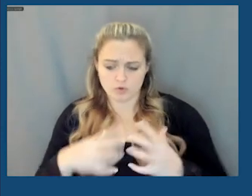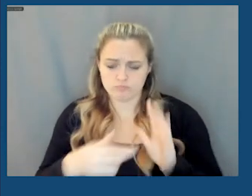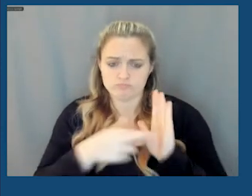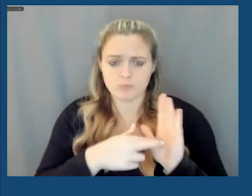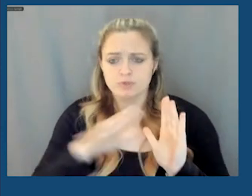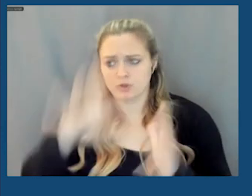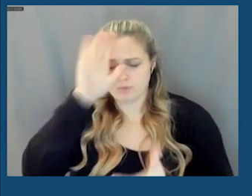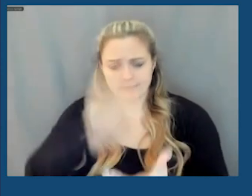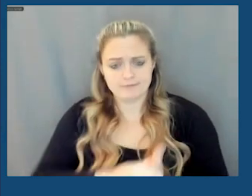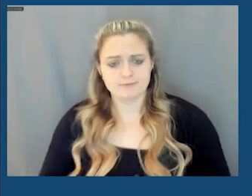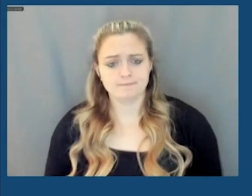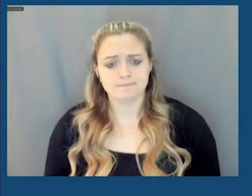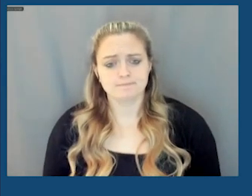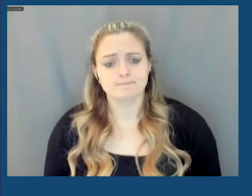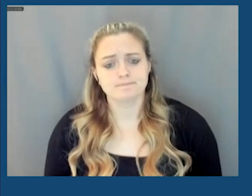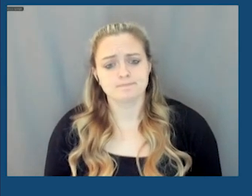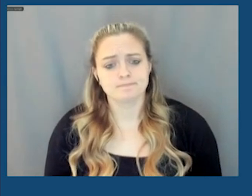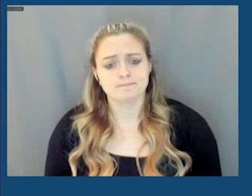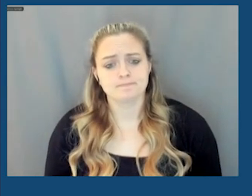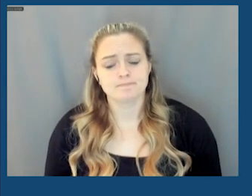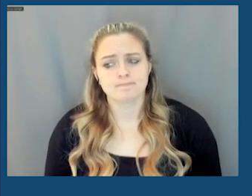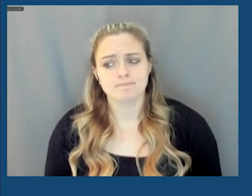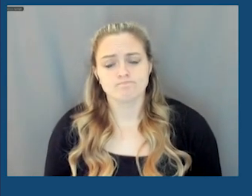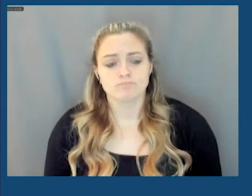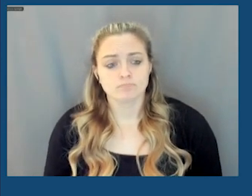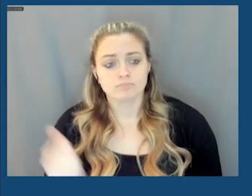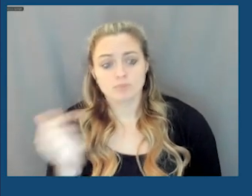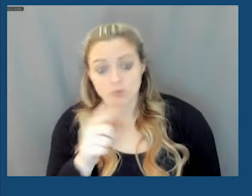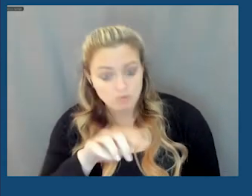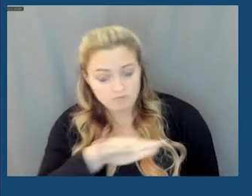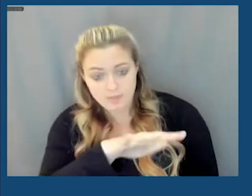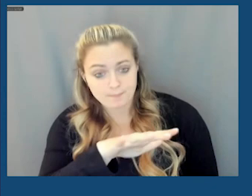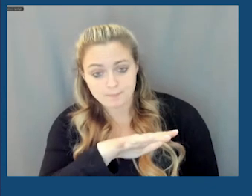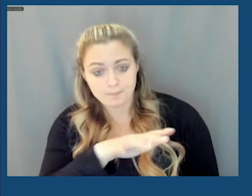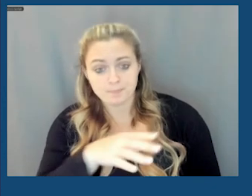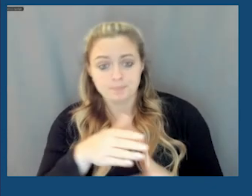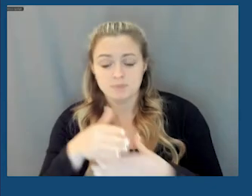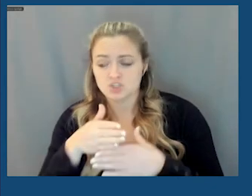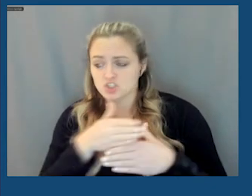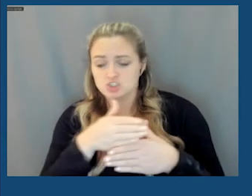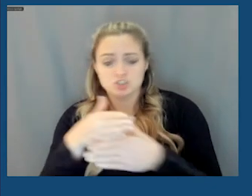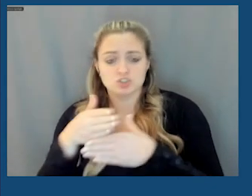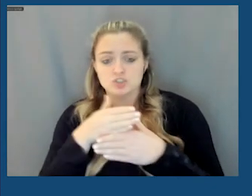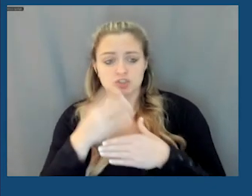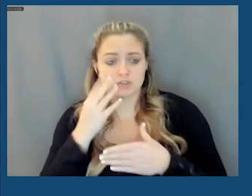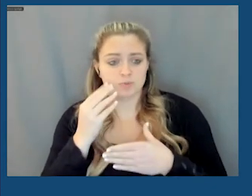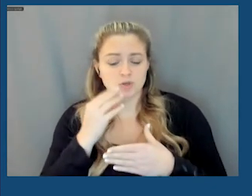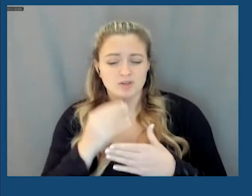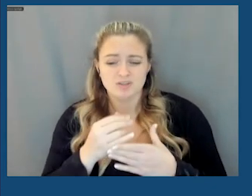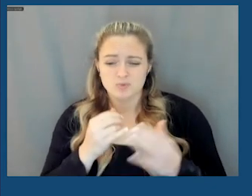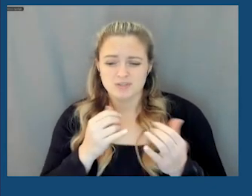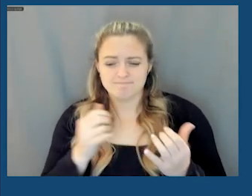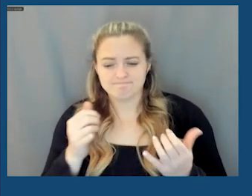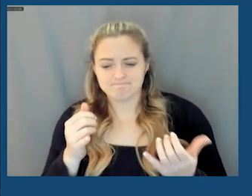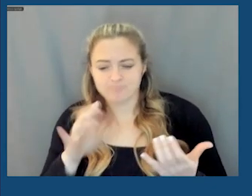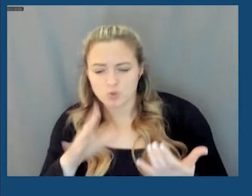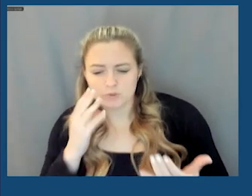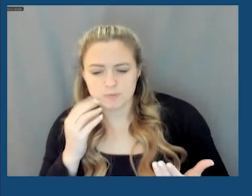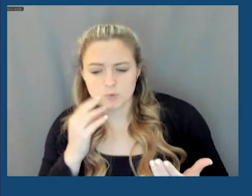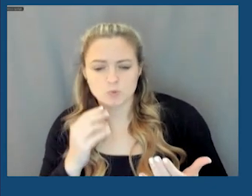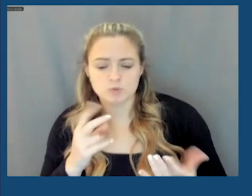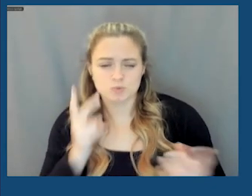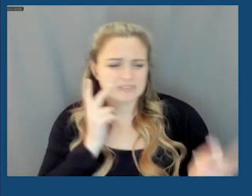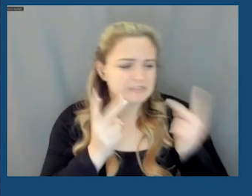beliefs. And all of them shared their experiences of what it's like and what they're seeing in their